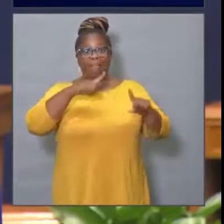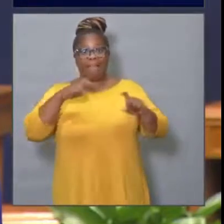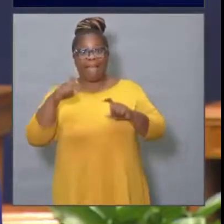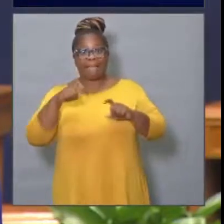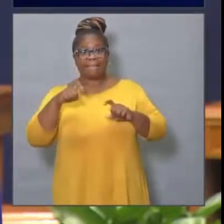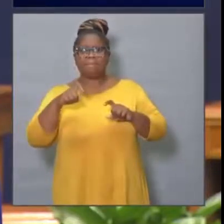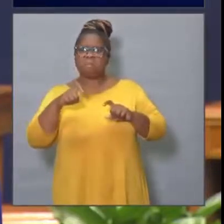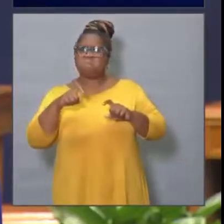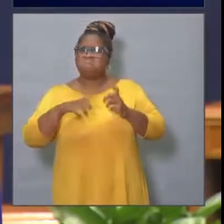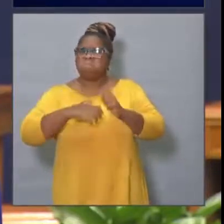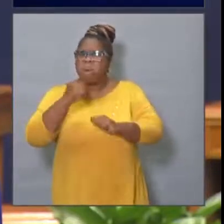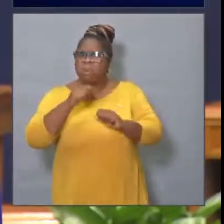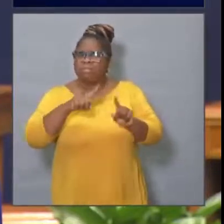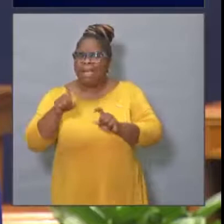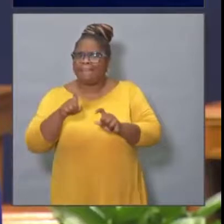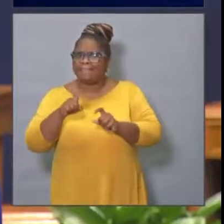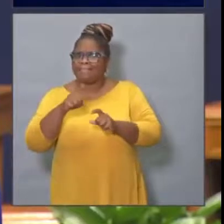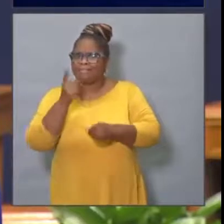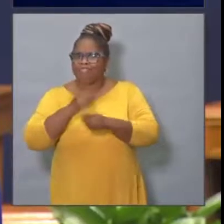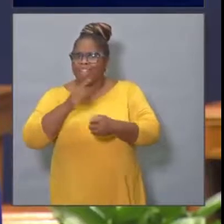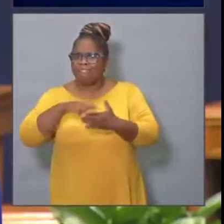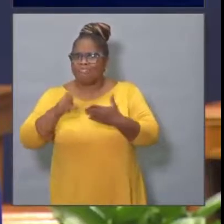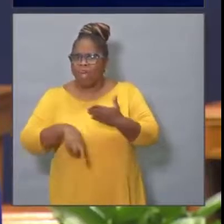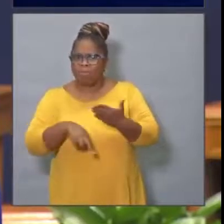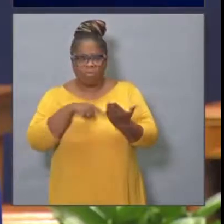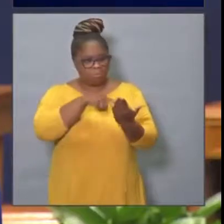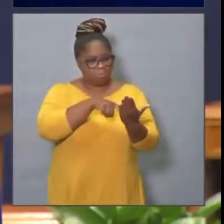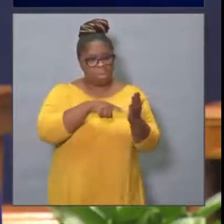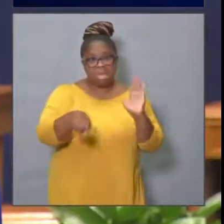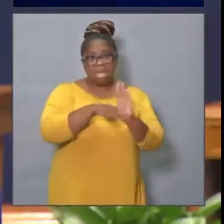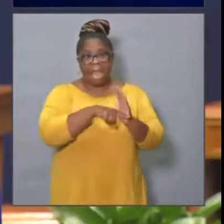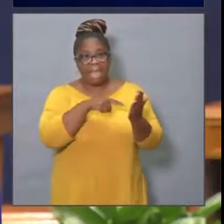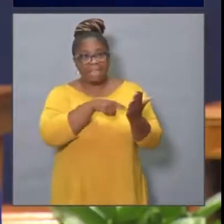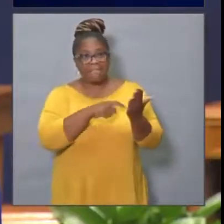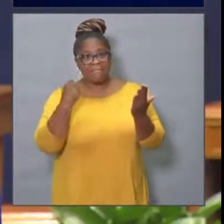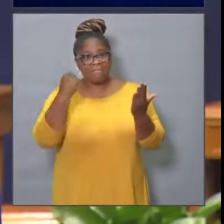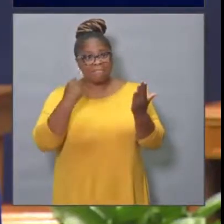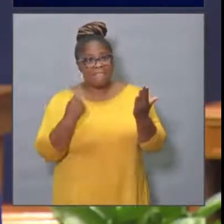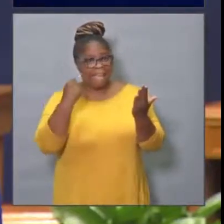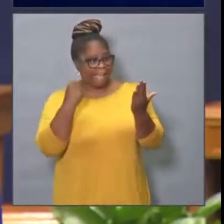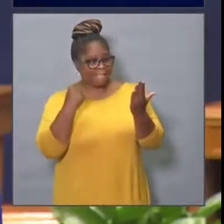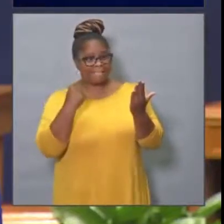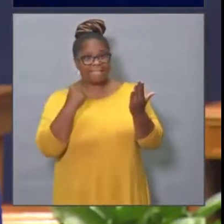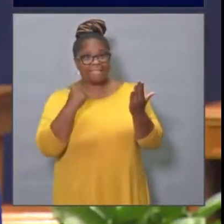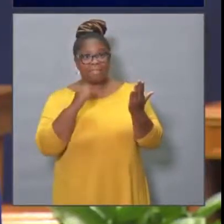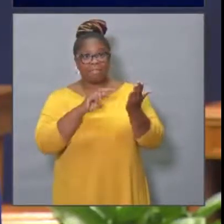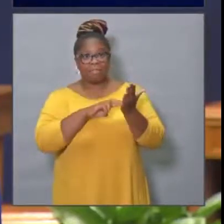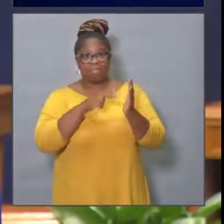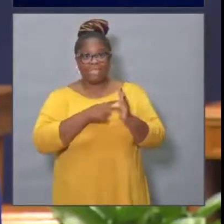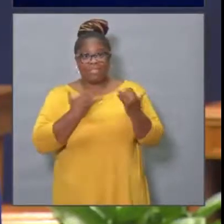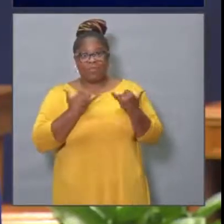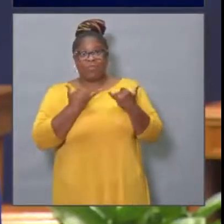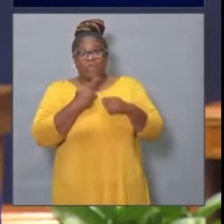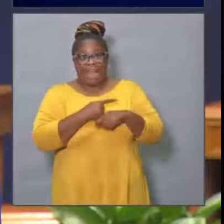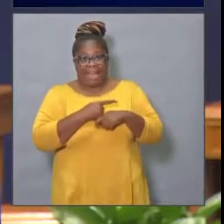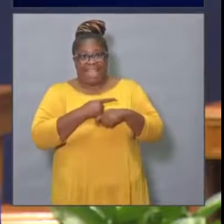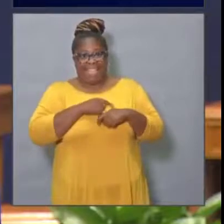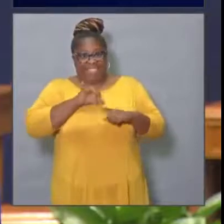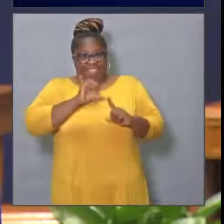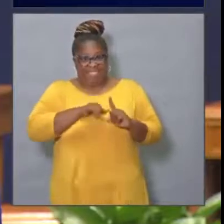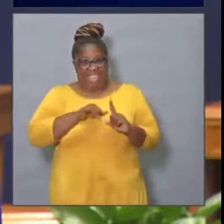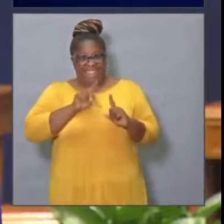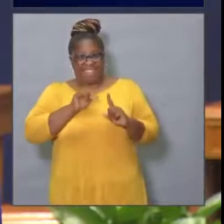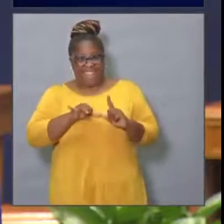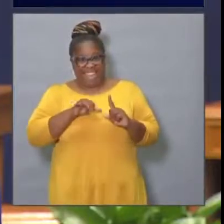say are, and even if it actually is negative today, that only means that on the day that you were tested, you were negative for the